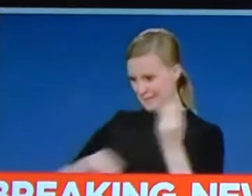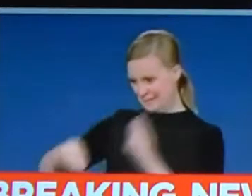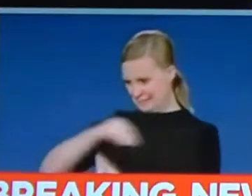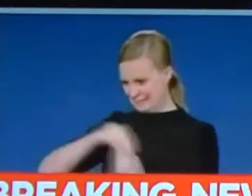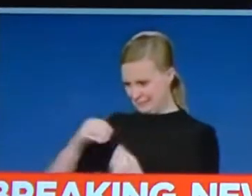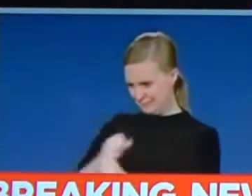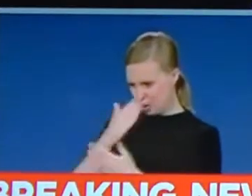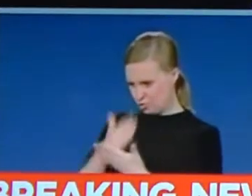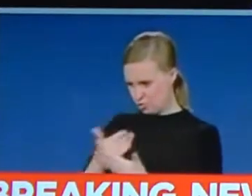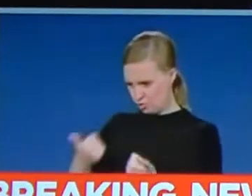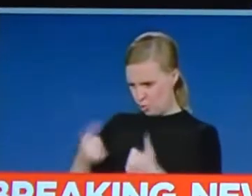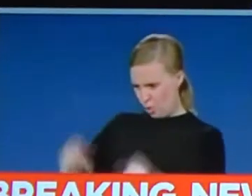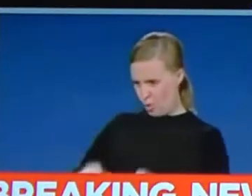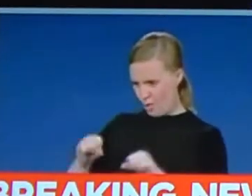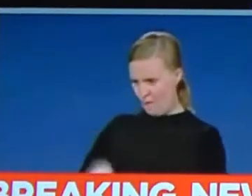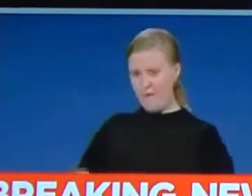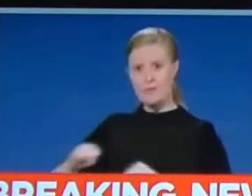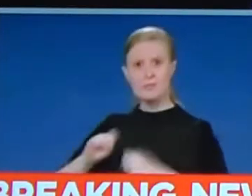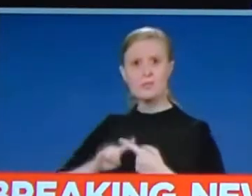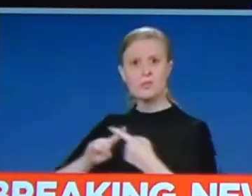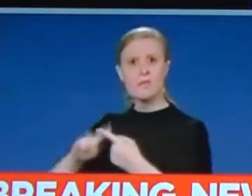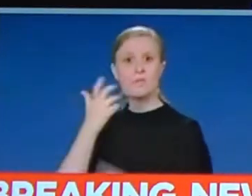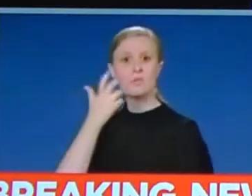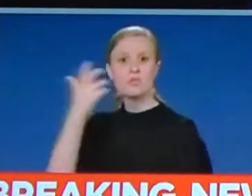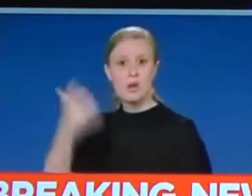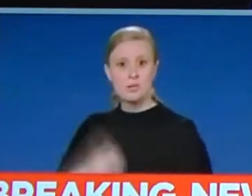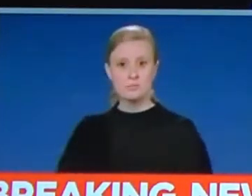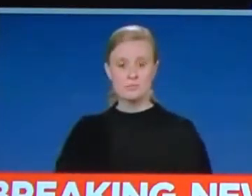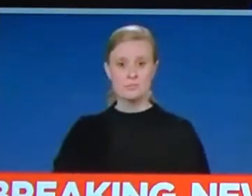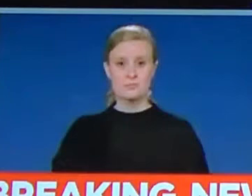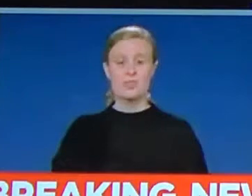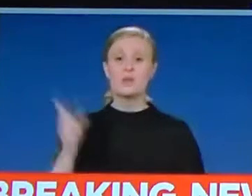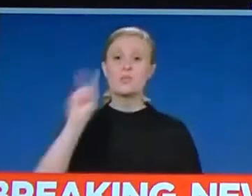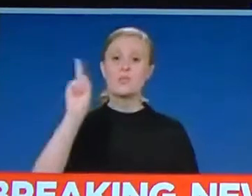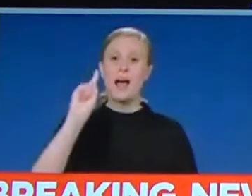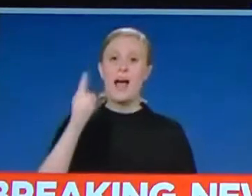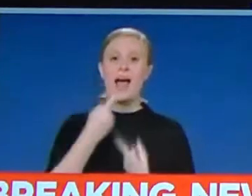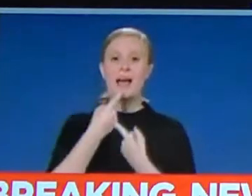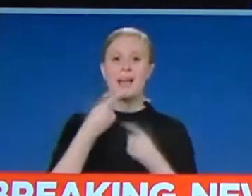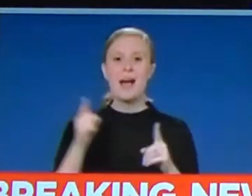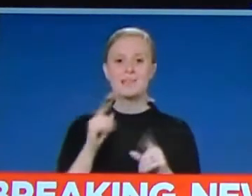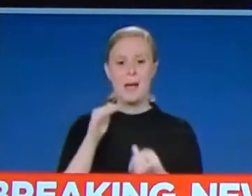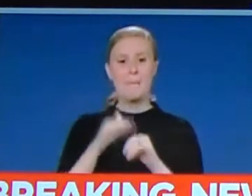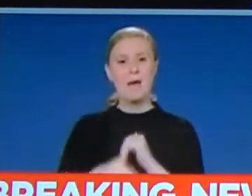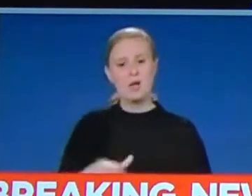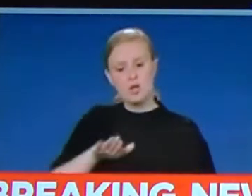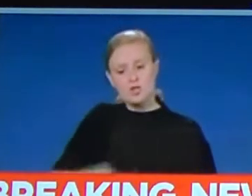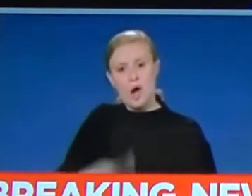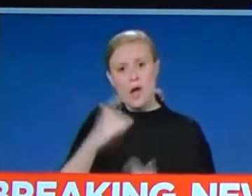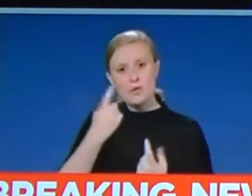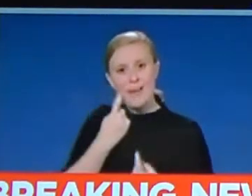announcements. Childcare and early childhood education is critical,